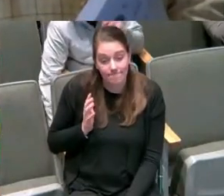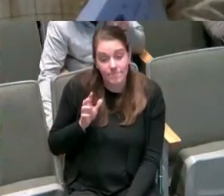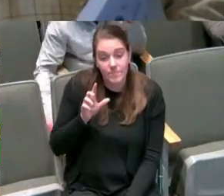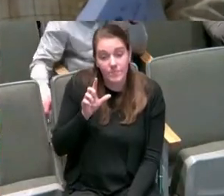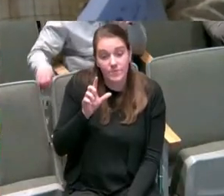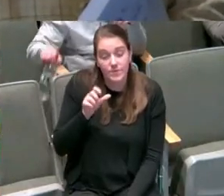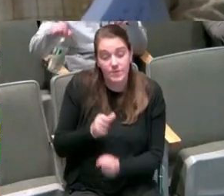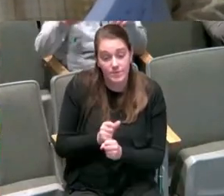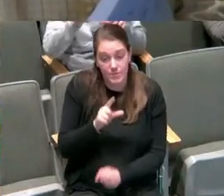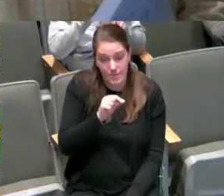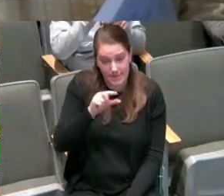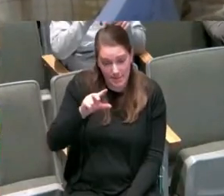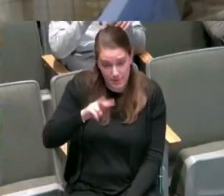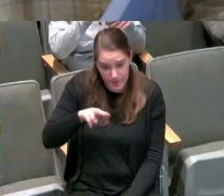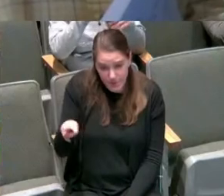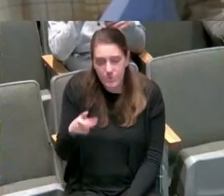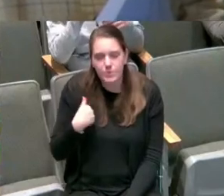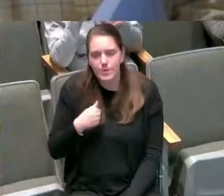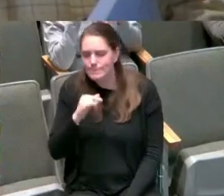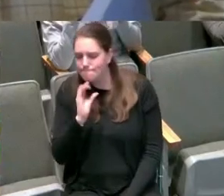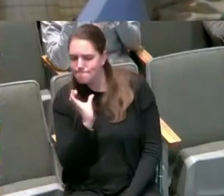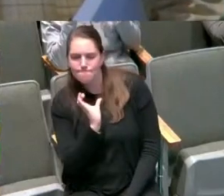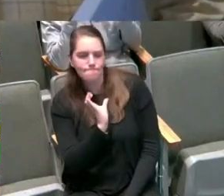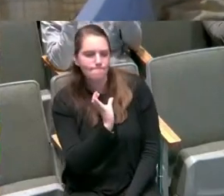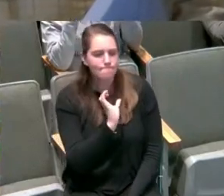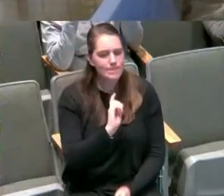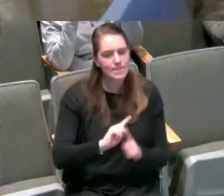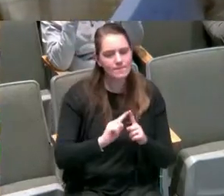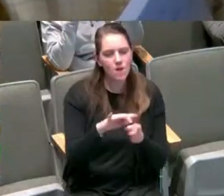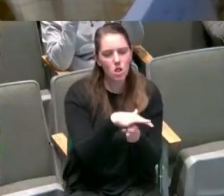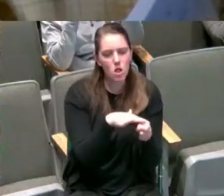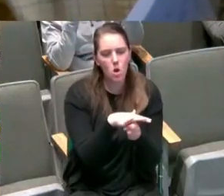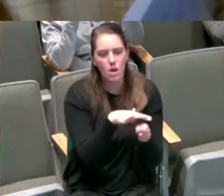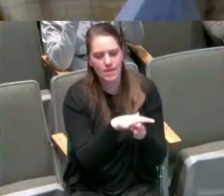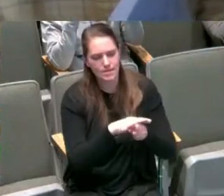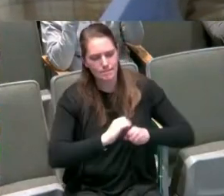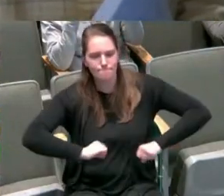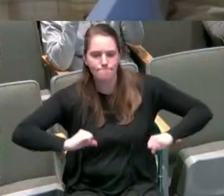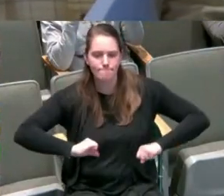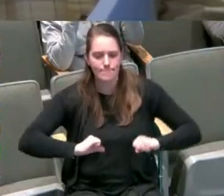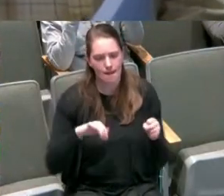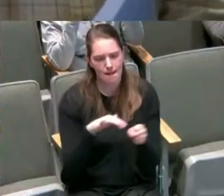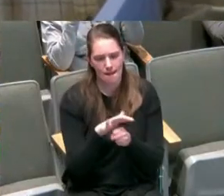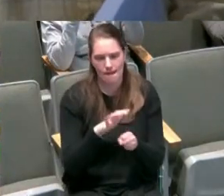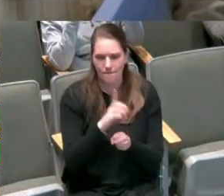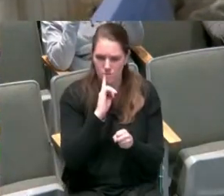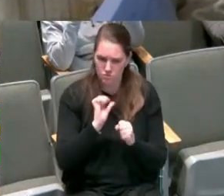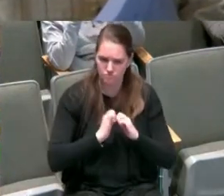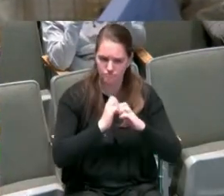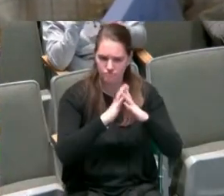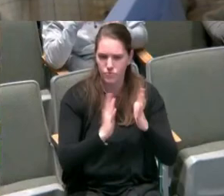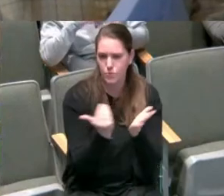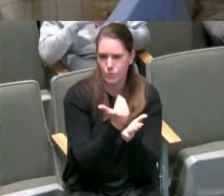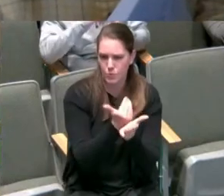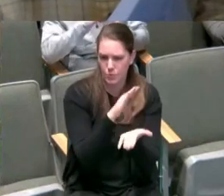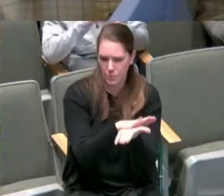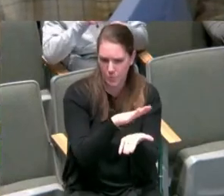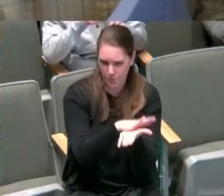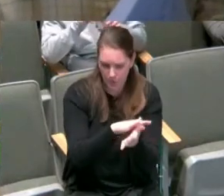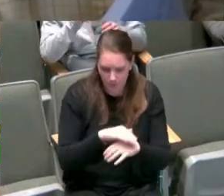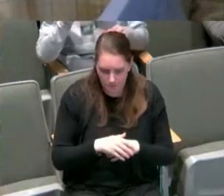locations throughout town that were large enough to suit a potential new school and also worked with